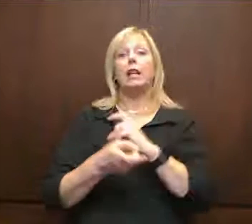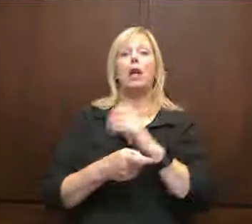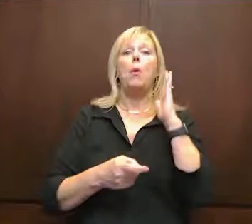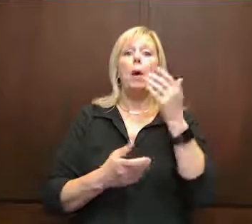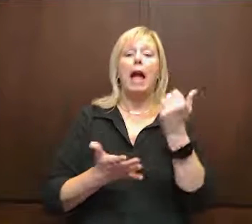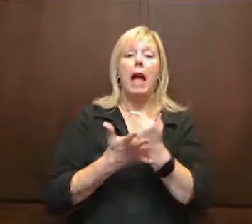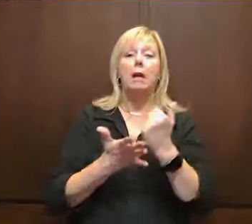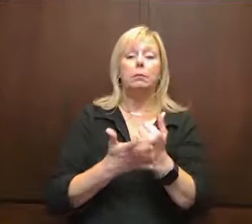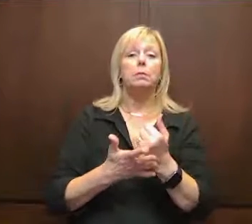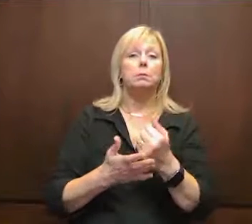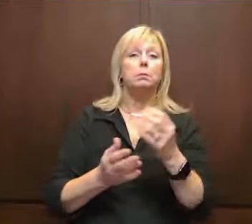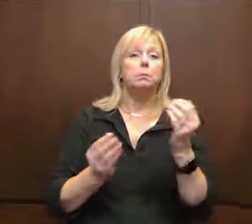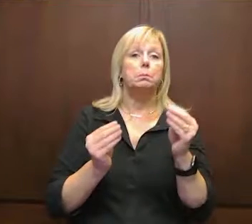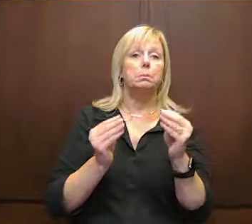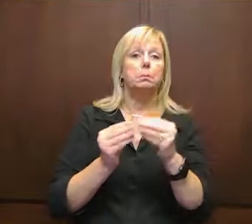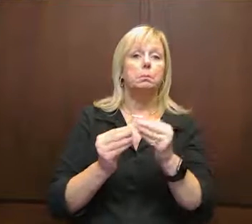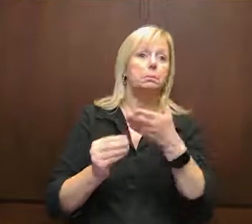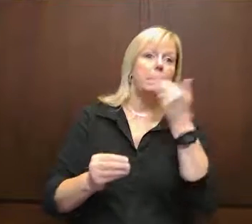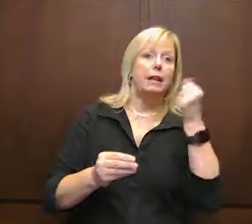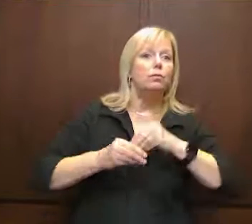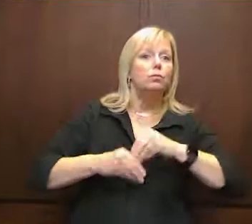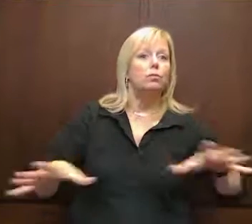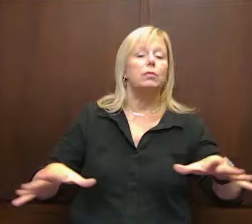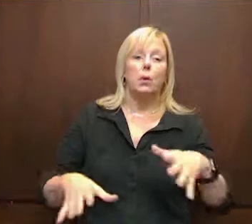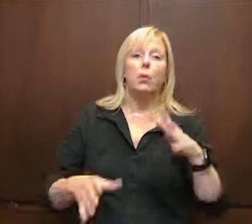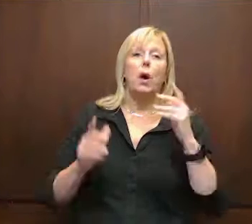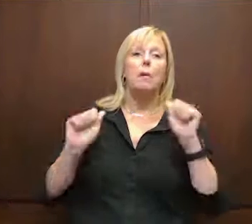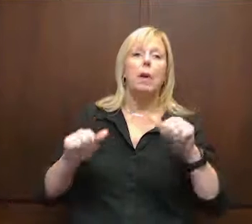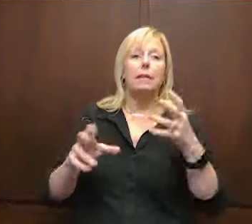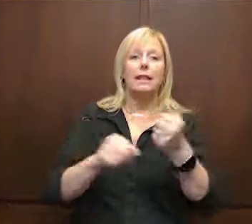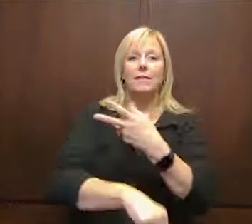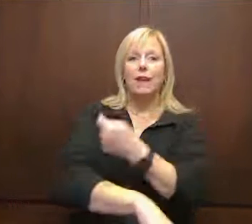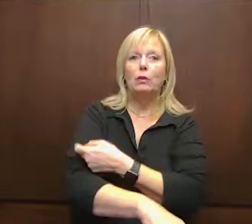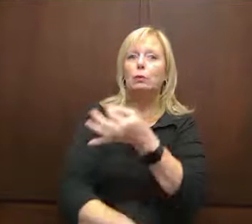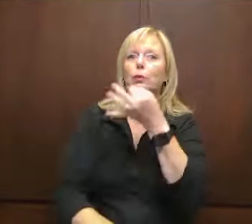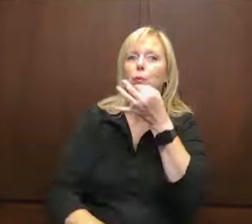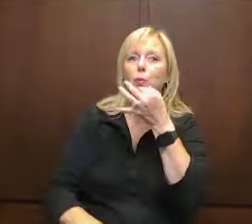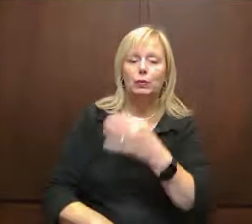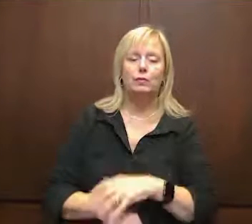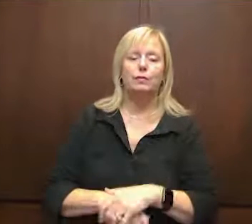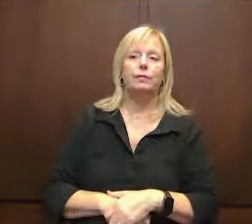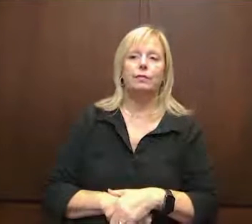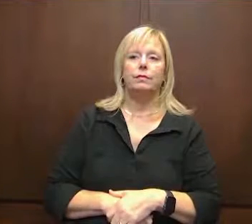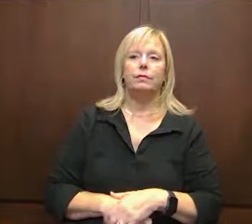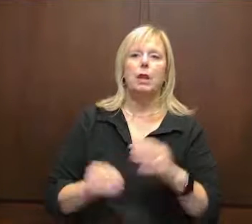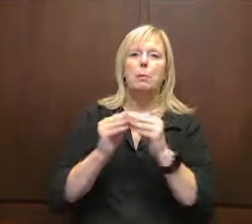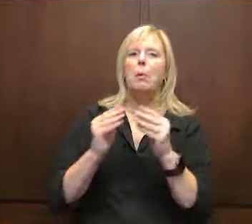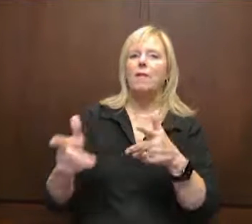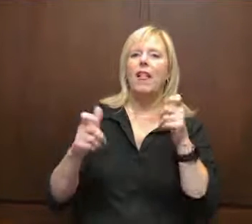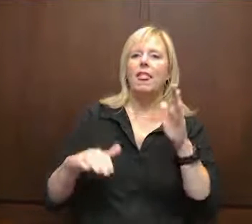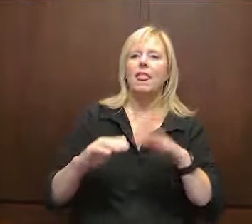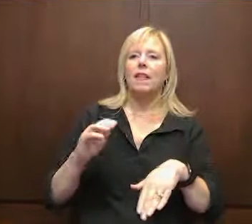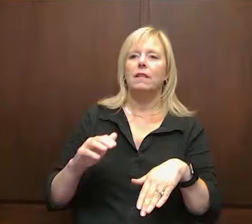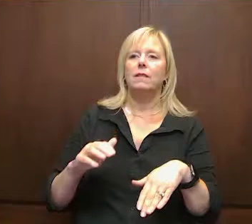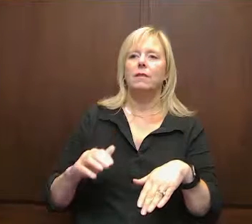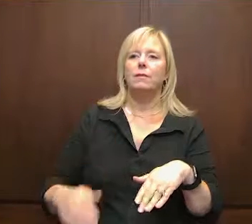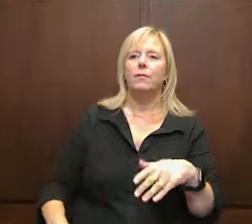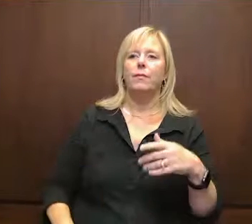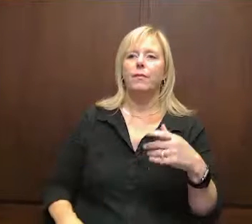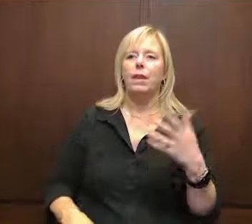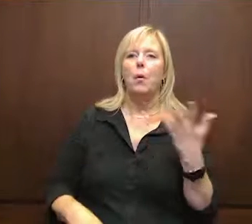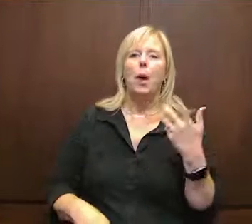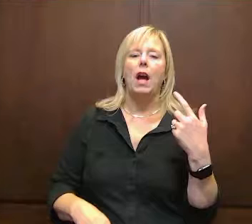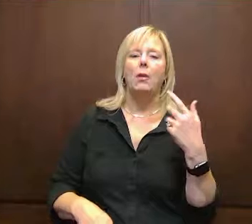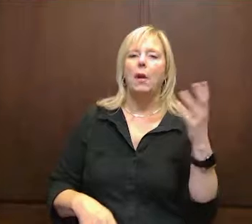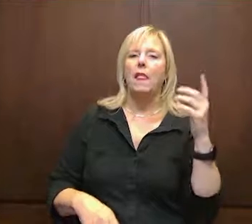going to be important, I think we'll be able to get this vaccine in arms more quickly than what